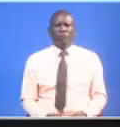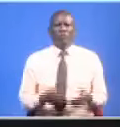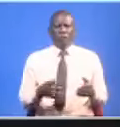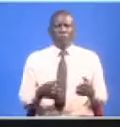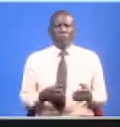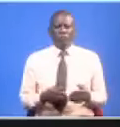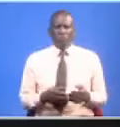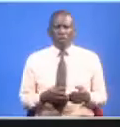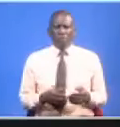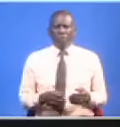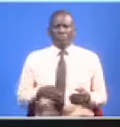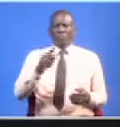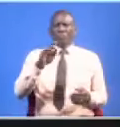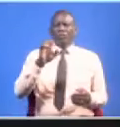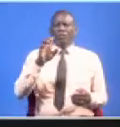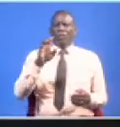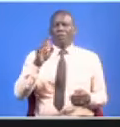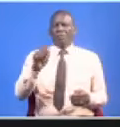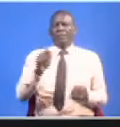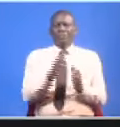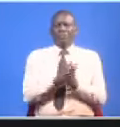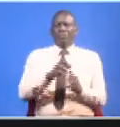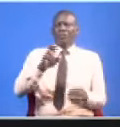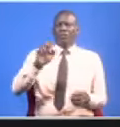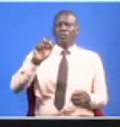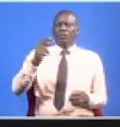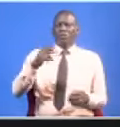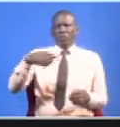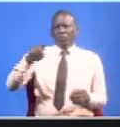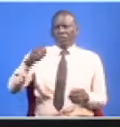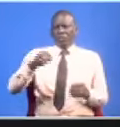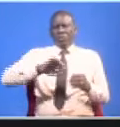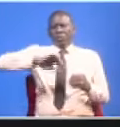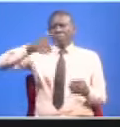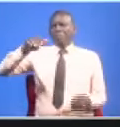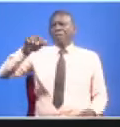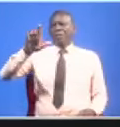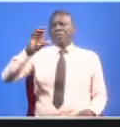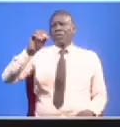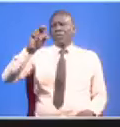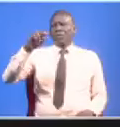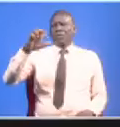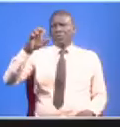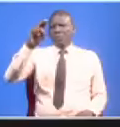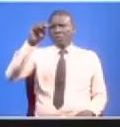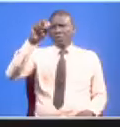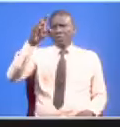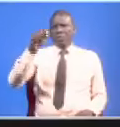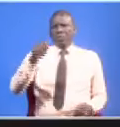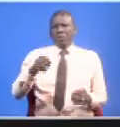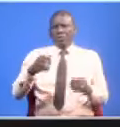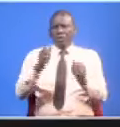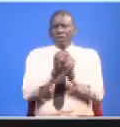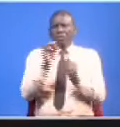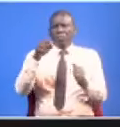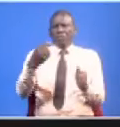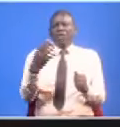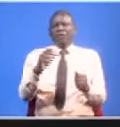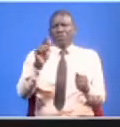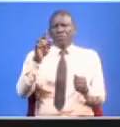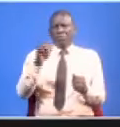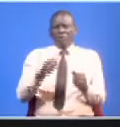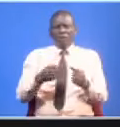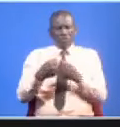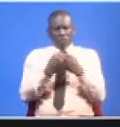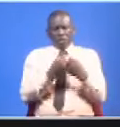Timothy Kibett and Ruth Gitonga triumphed in the Mt Longonot Trail 13.5-kilometer challenge that was held